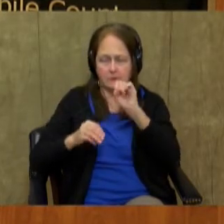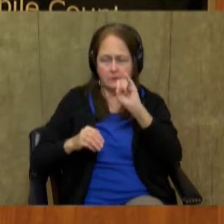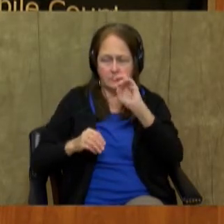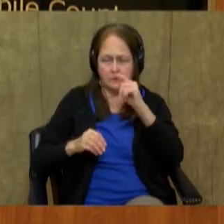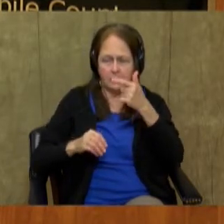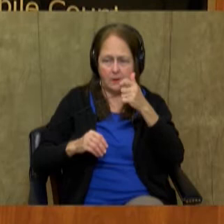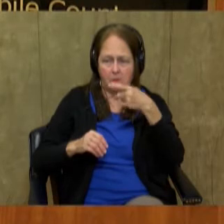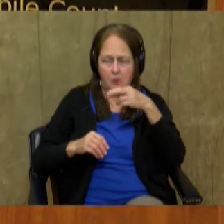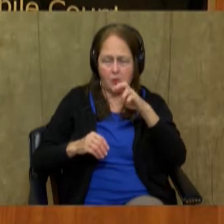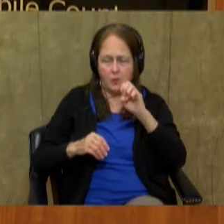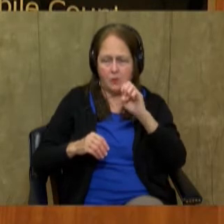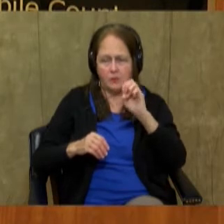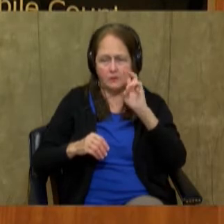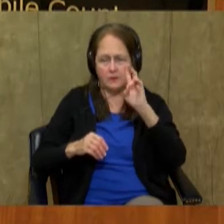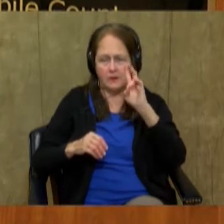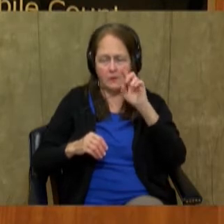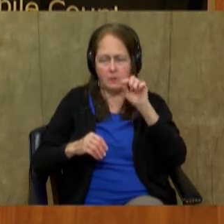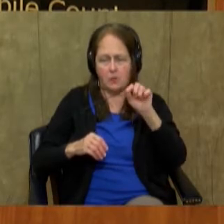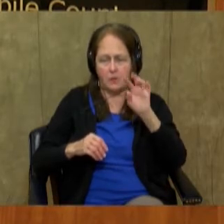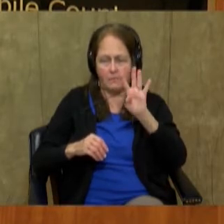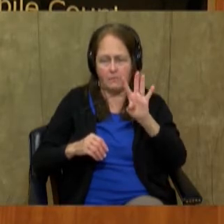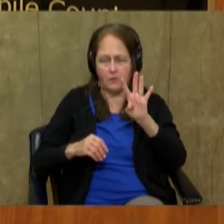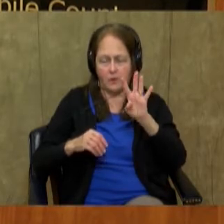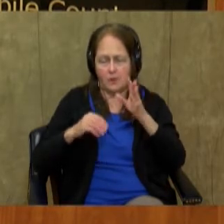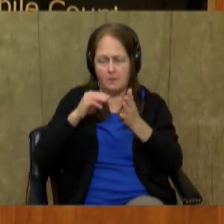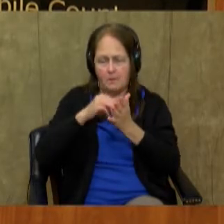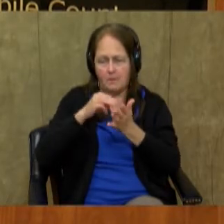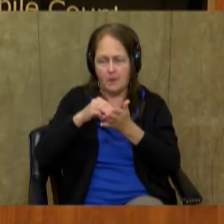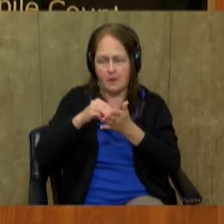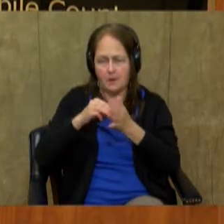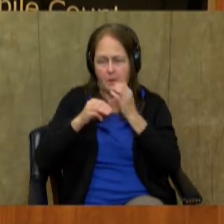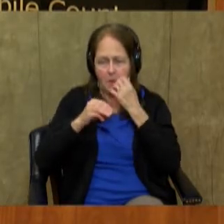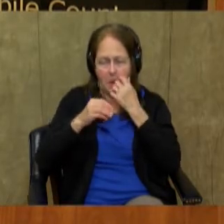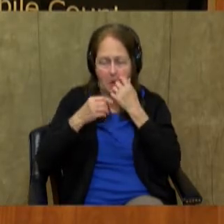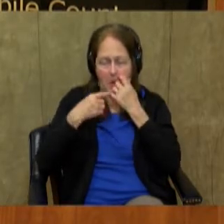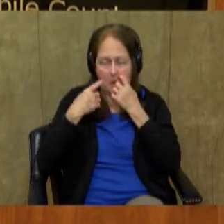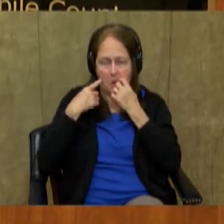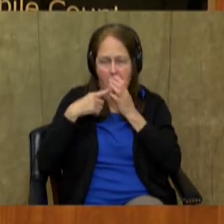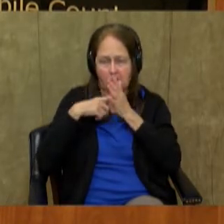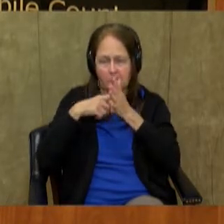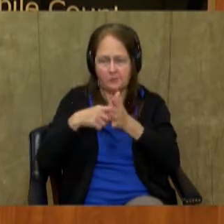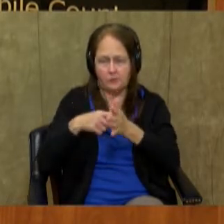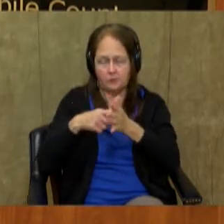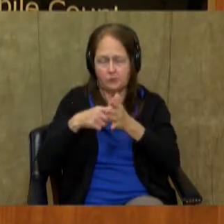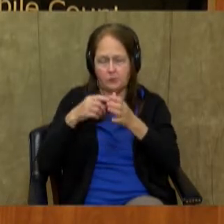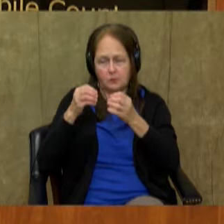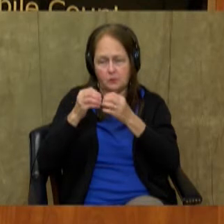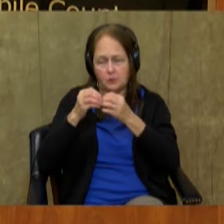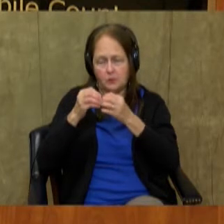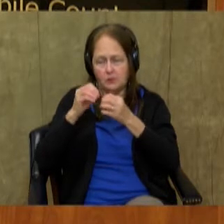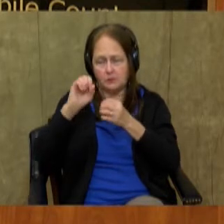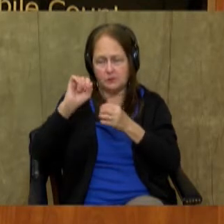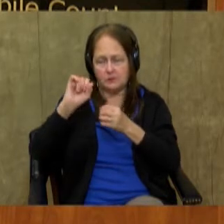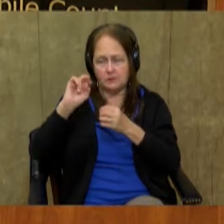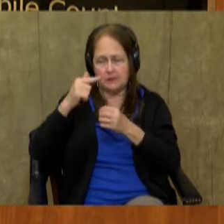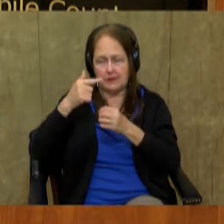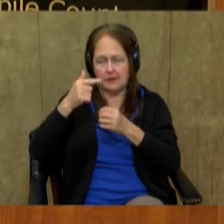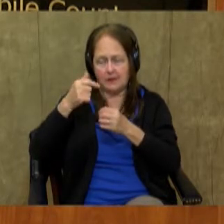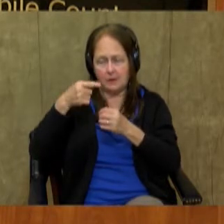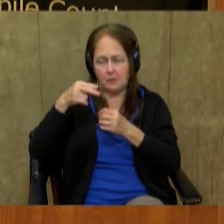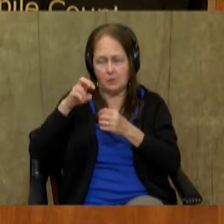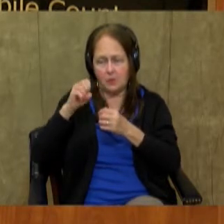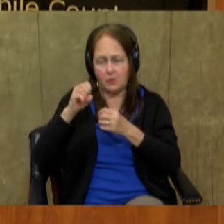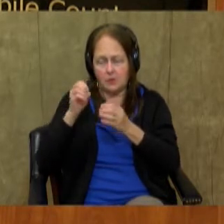Singapore 4.7 million. So what does that tell you about which one's more densely populated? Okay, Singapore's a tiny island